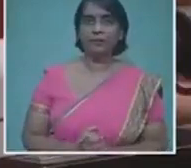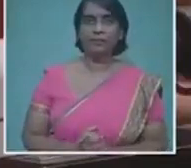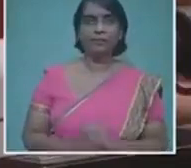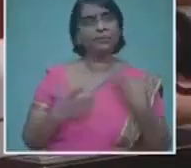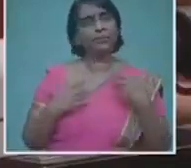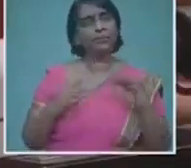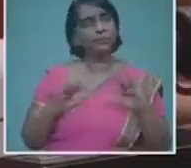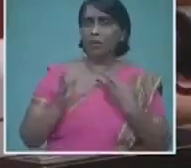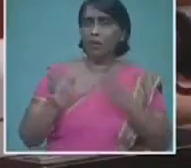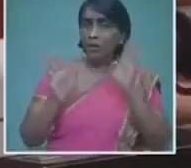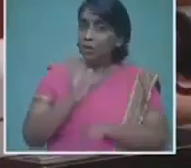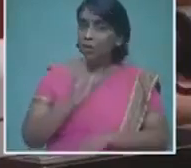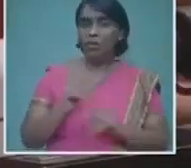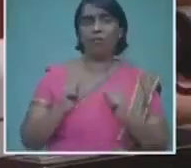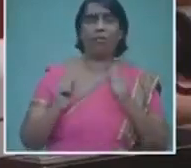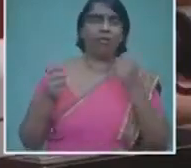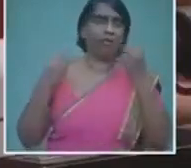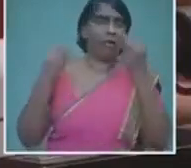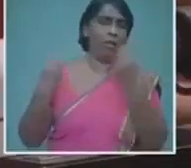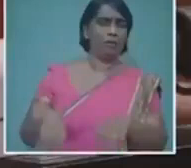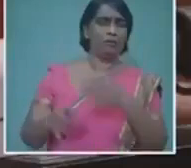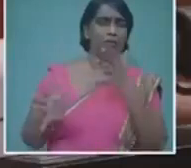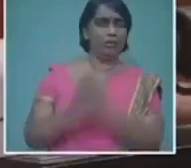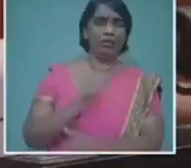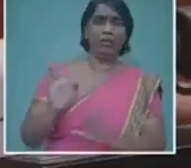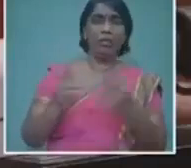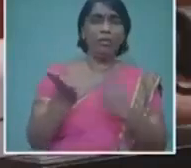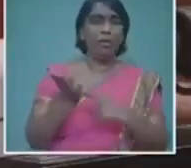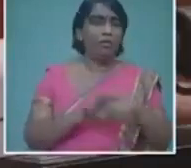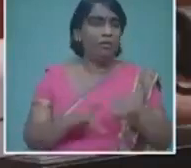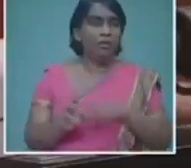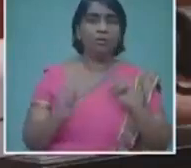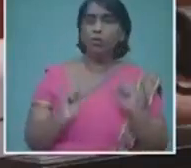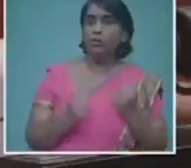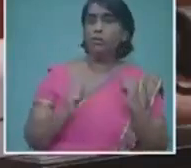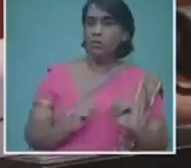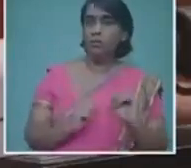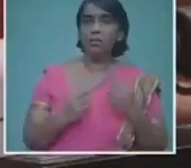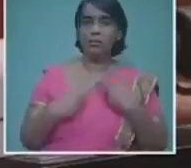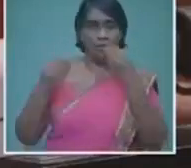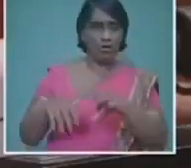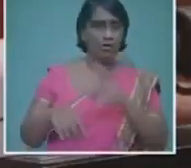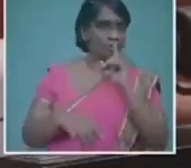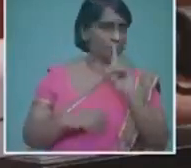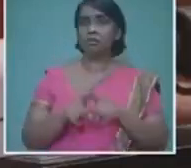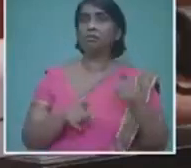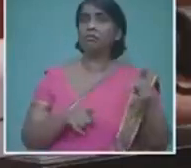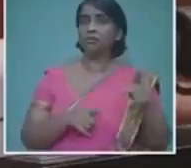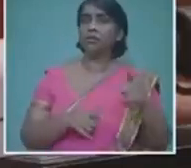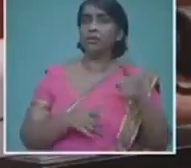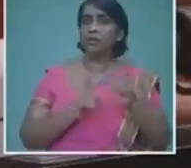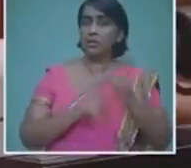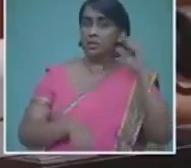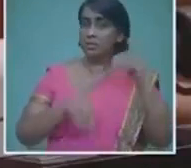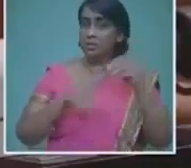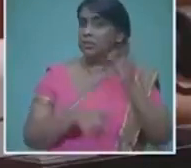up is when you are a failure. Mr. Wickremasinghe has not got elected as a president. That's his dream. Even today, he's not an elected president. But